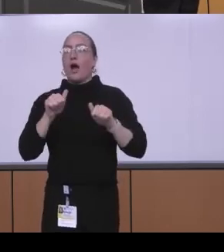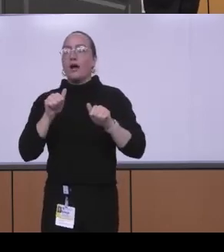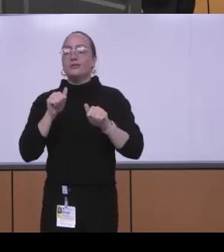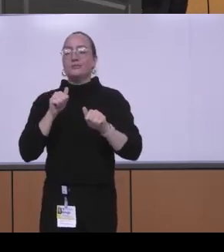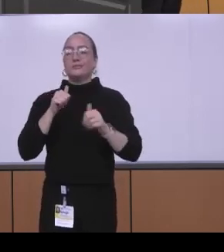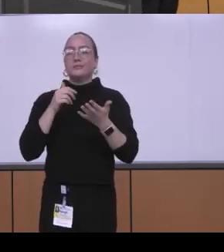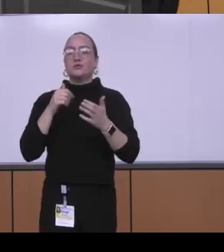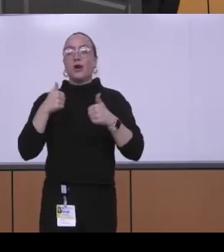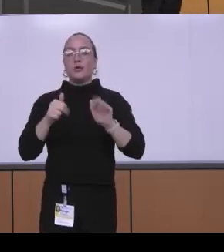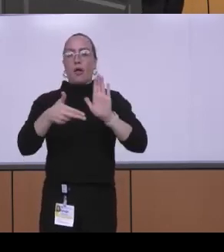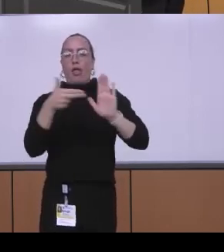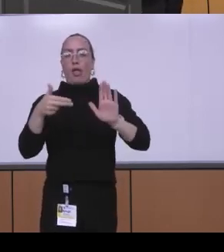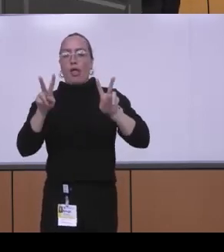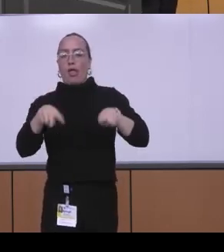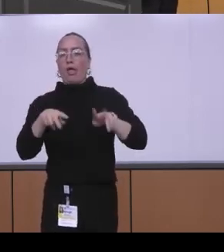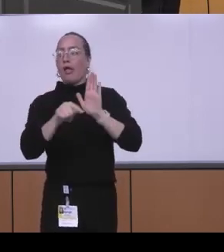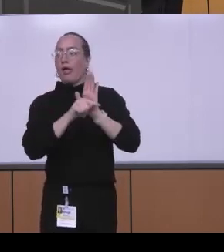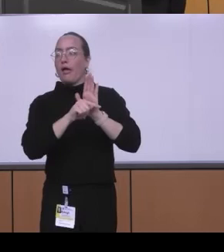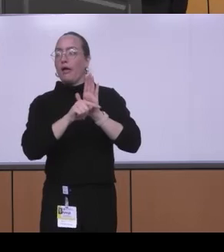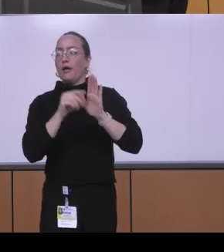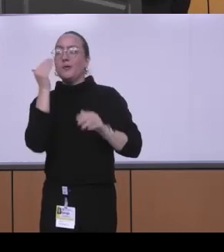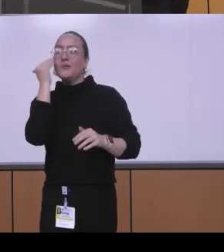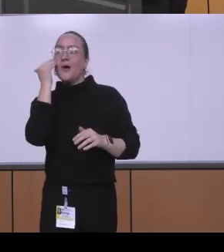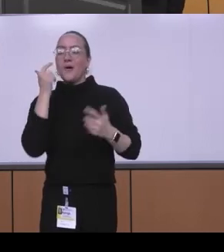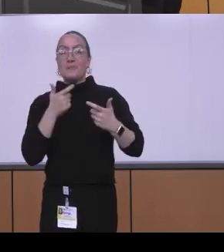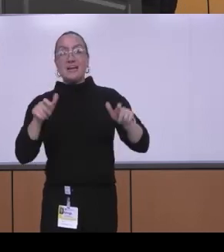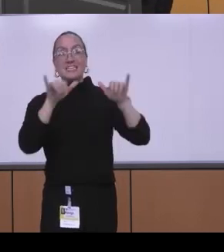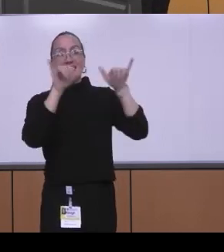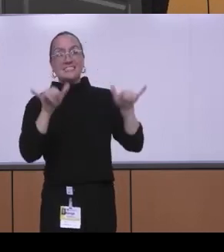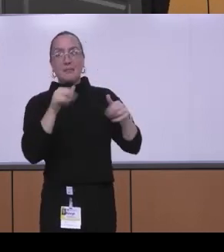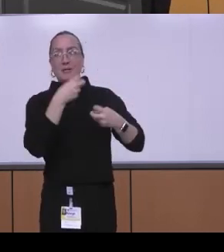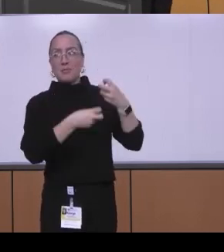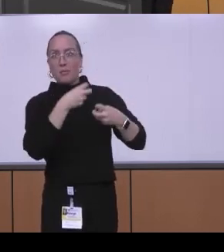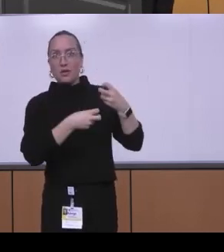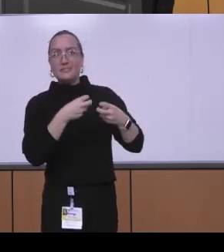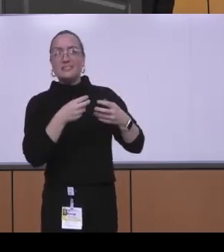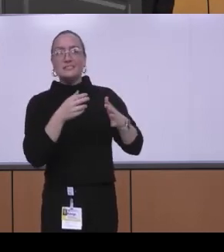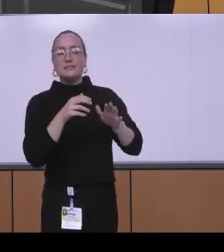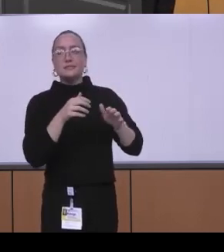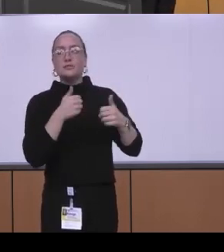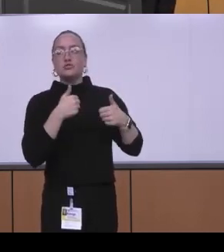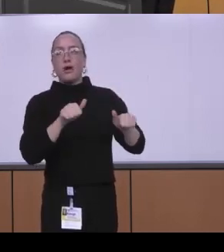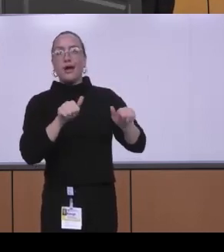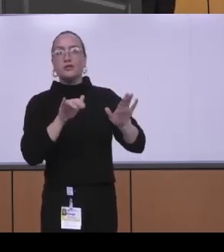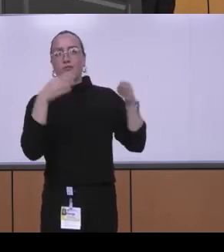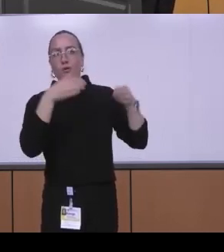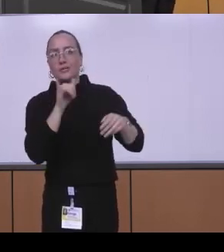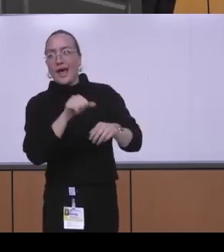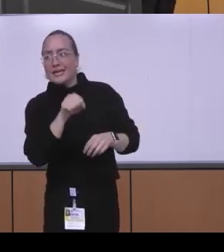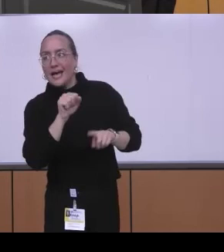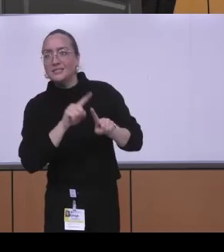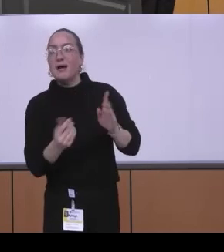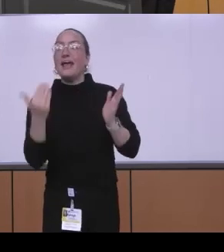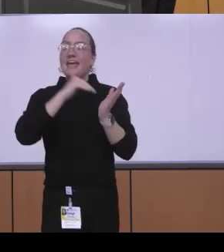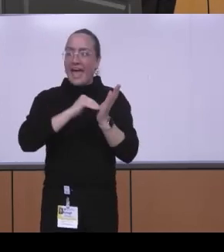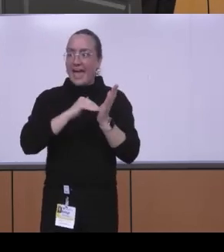and psychologizing, shifting the focus away from big societal problems while still advocating for, yes, mental health is really important, but is mental health really going to